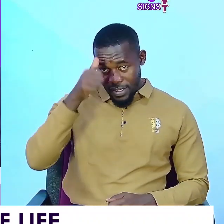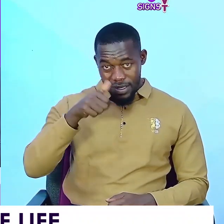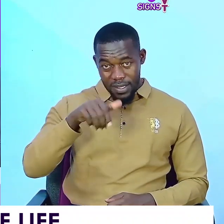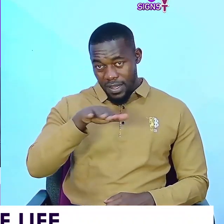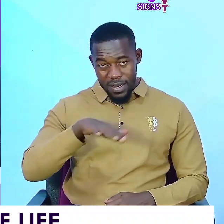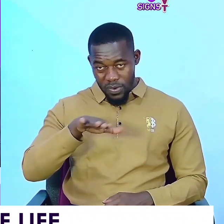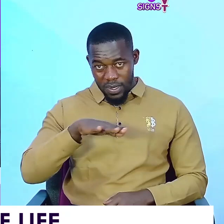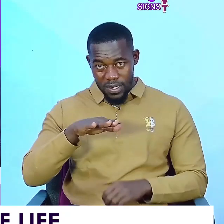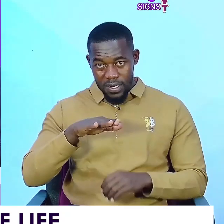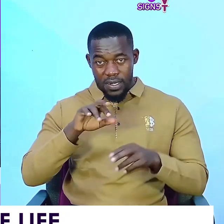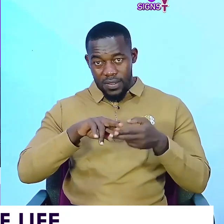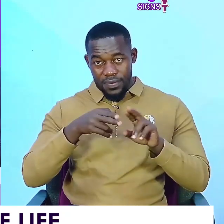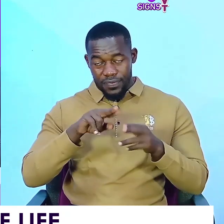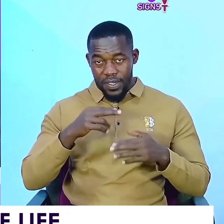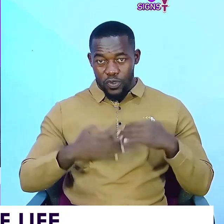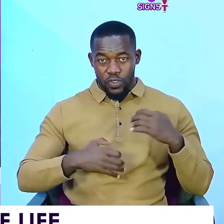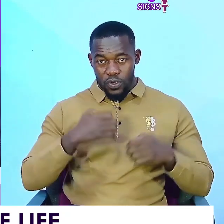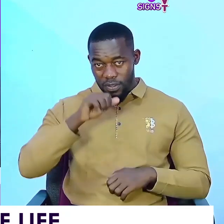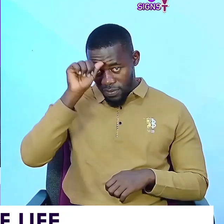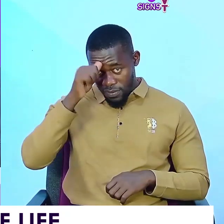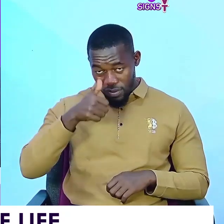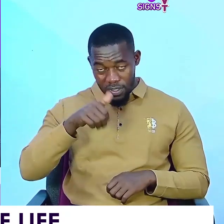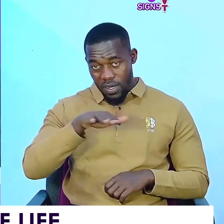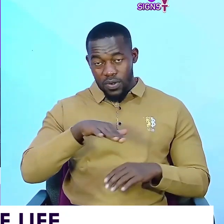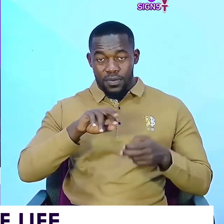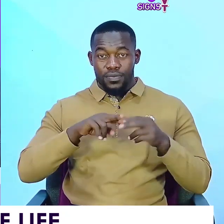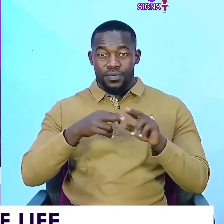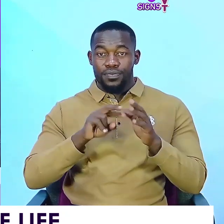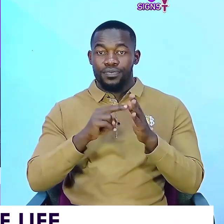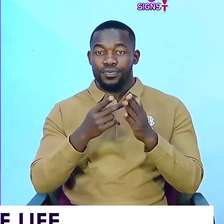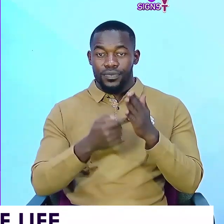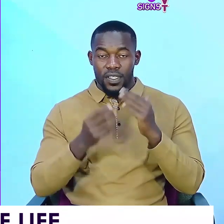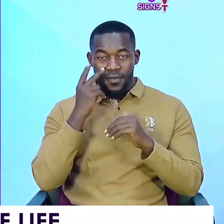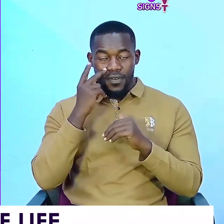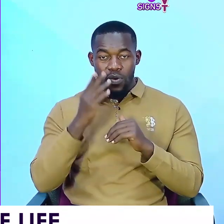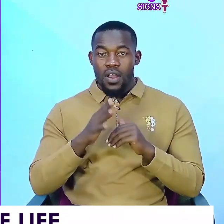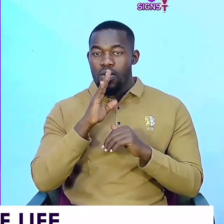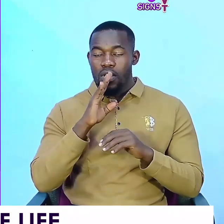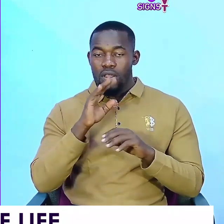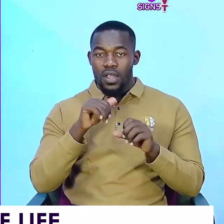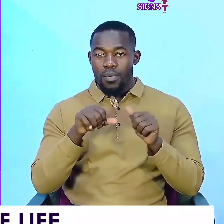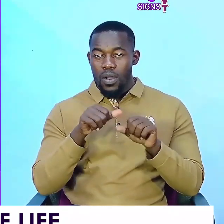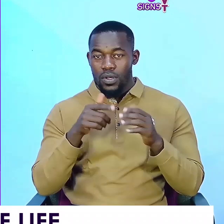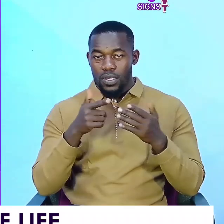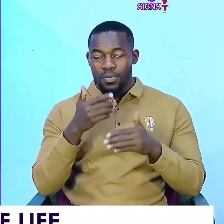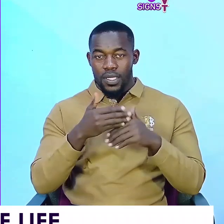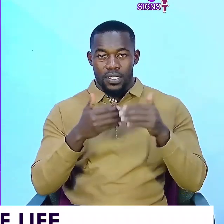And what is this emotional intelligence in a relationship? Viewers, we are talking about